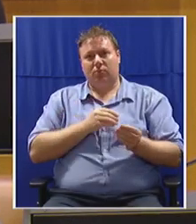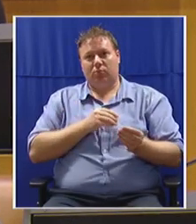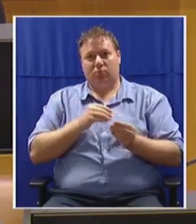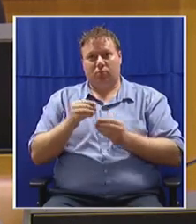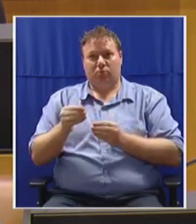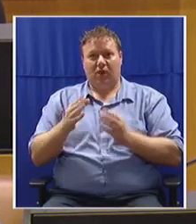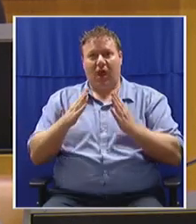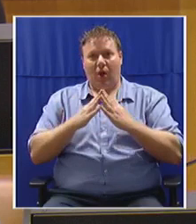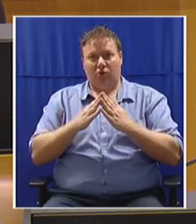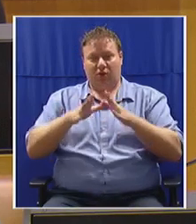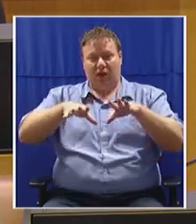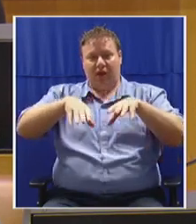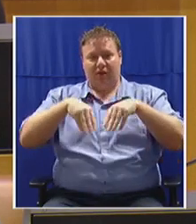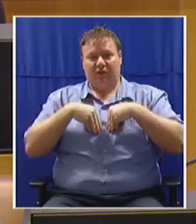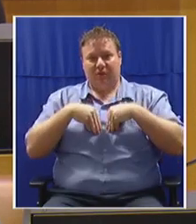uba kufuneka isilungu.